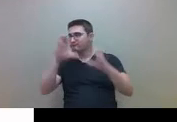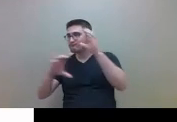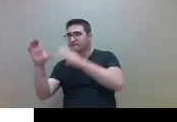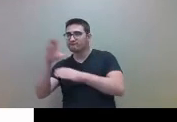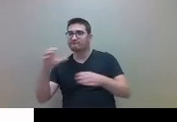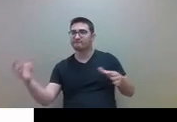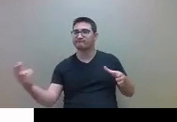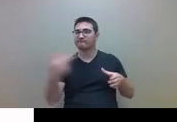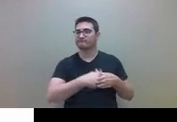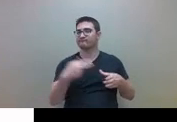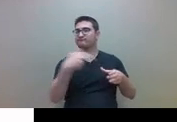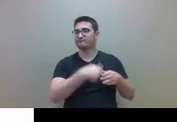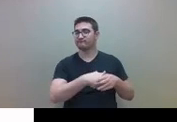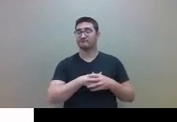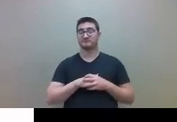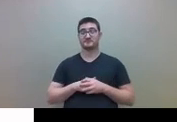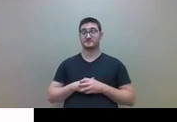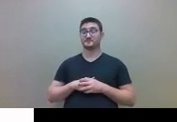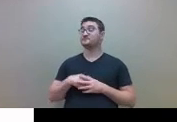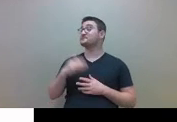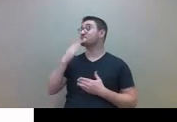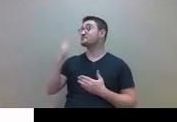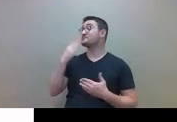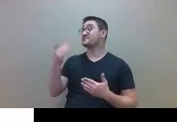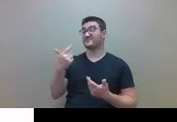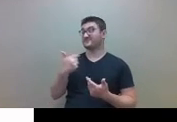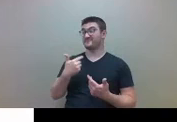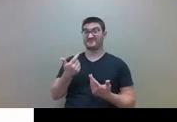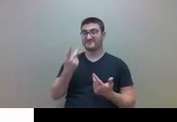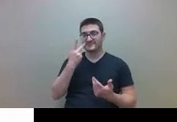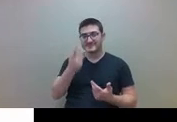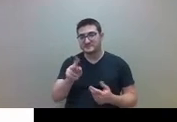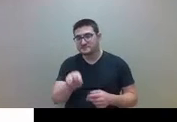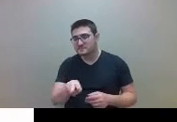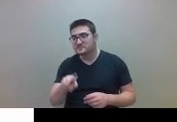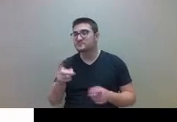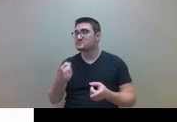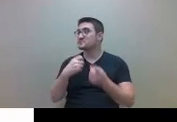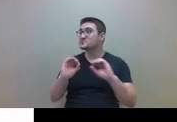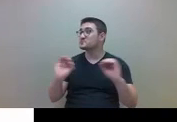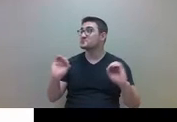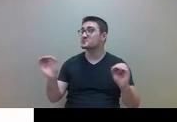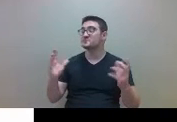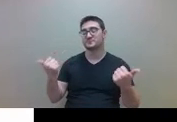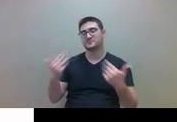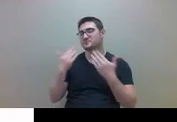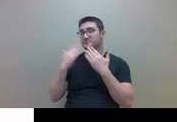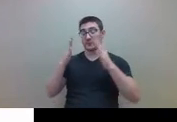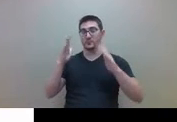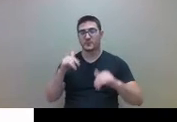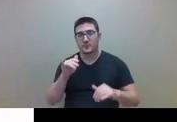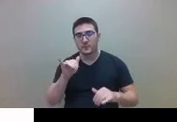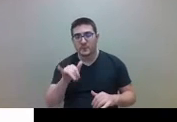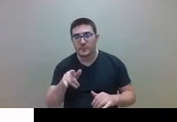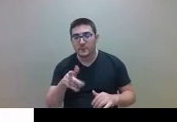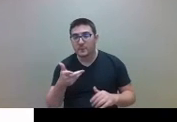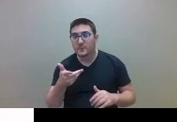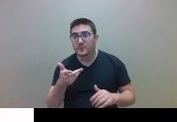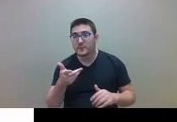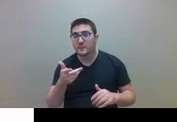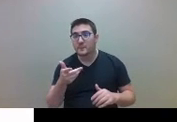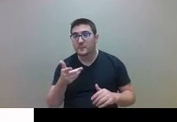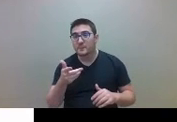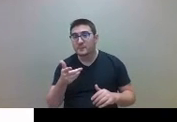Excellent, Anna. Thank you so much. I don't have any questions coming in, so we will make, we do